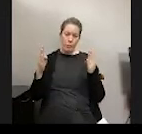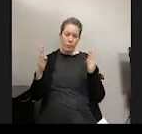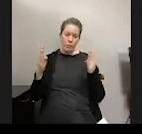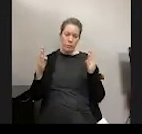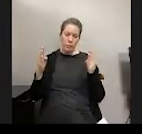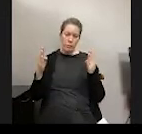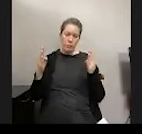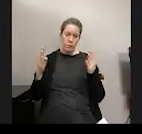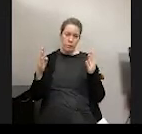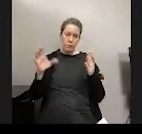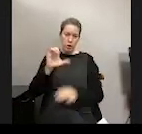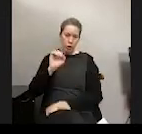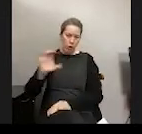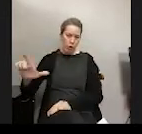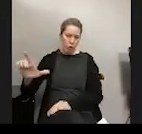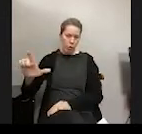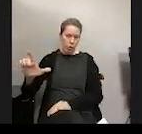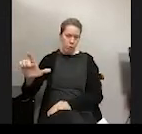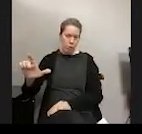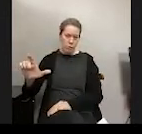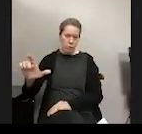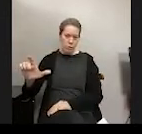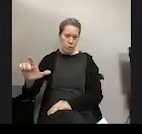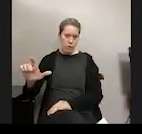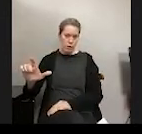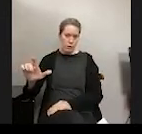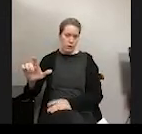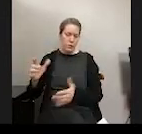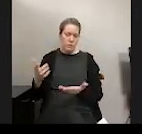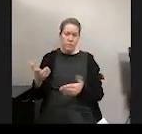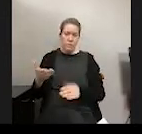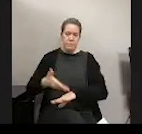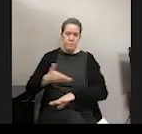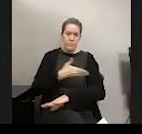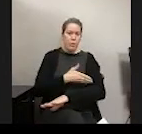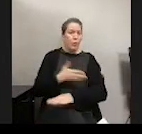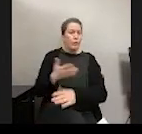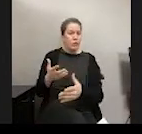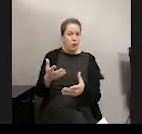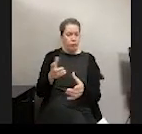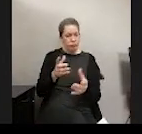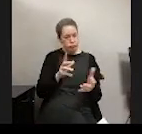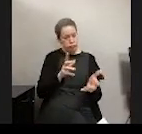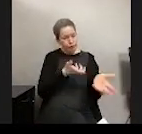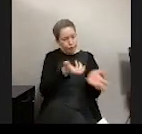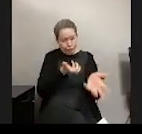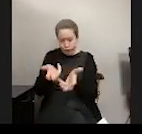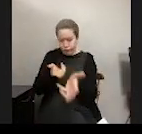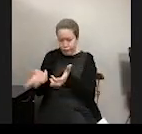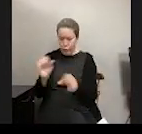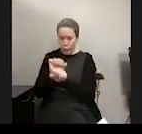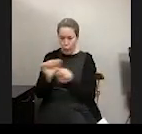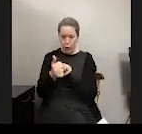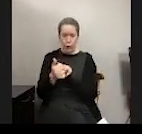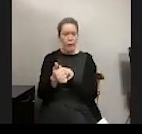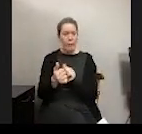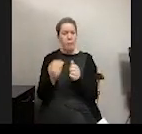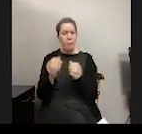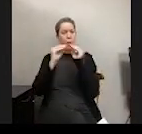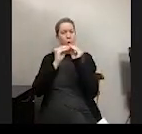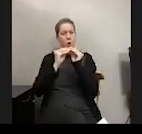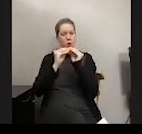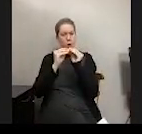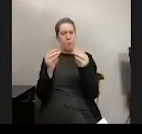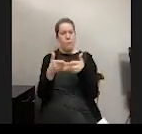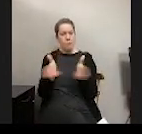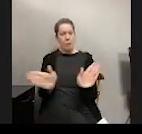can work with more artists and maybe people who wouldn't have thought of themselves as public artists before. And then I think the same thing